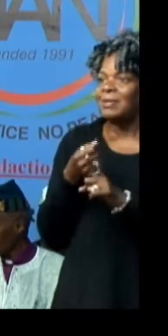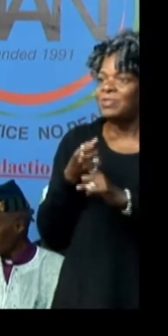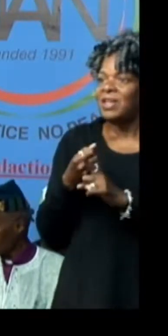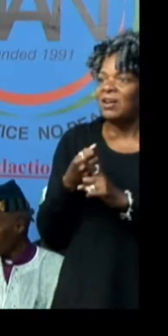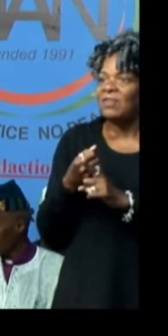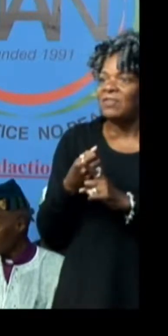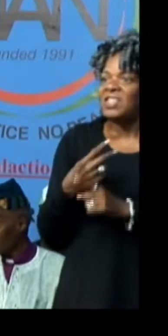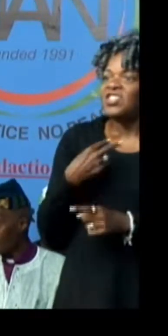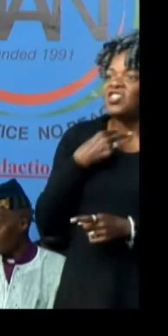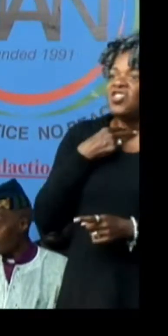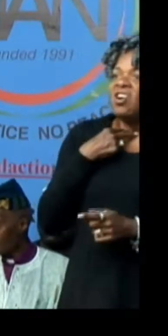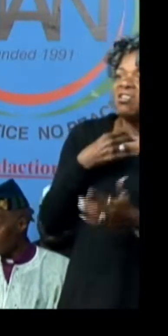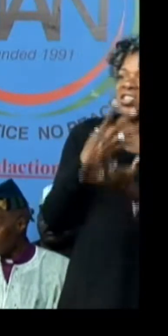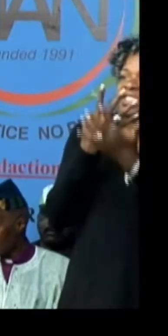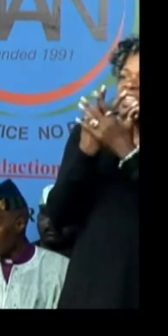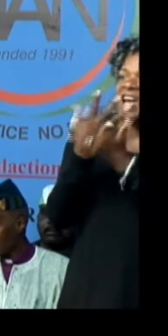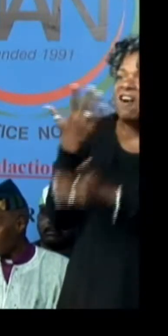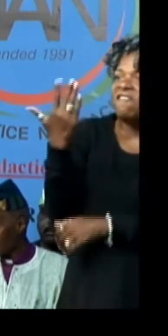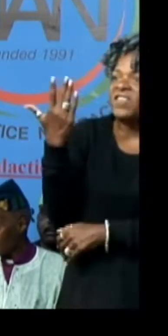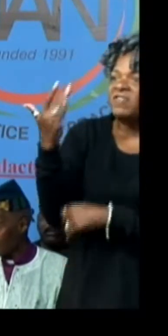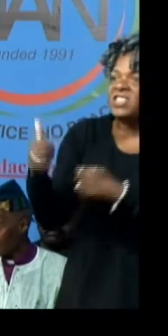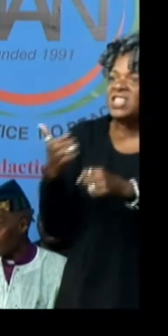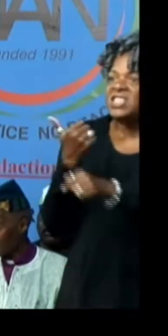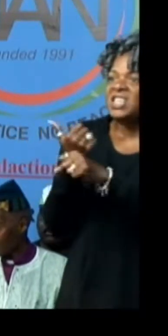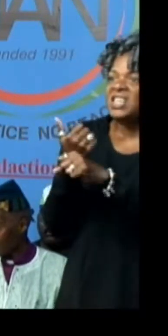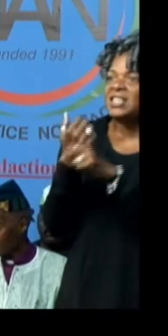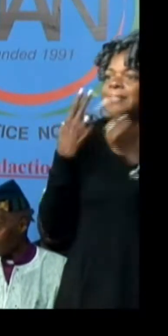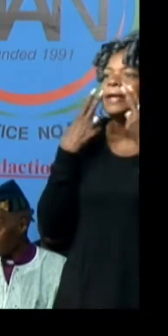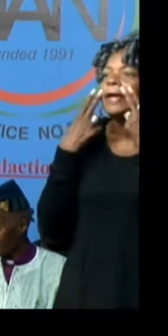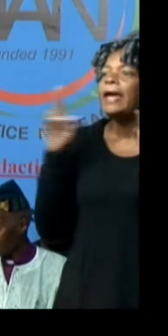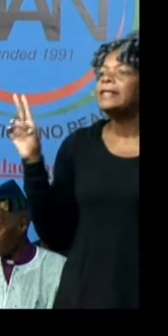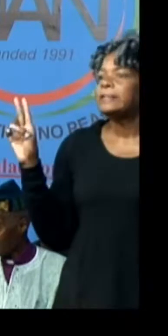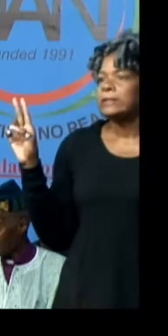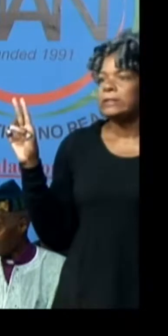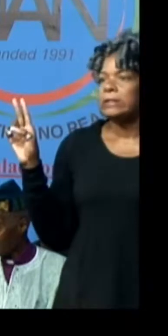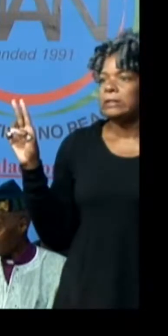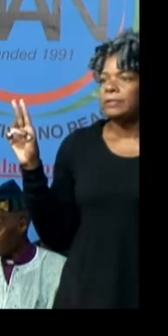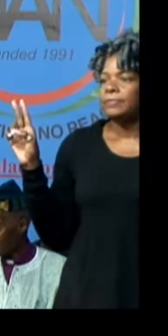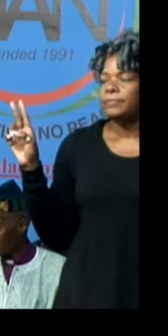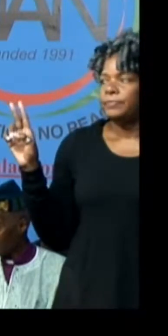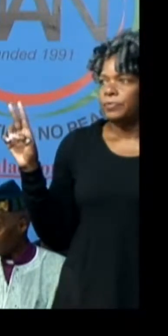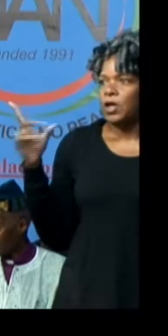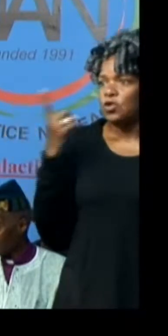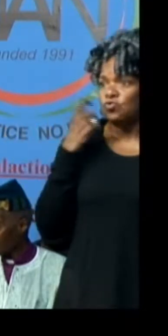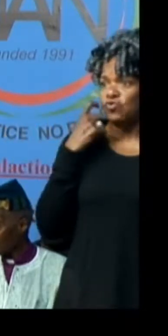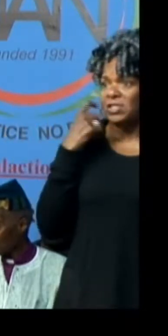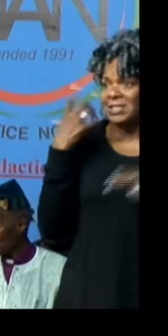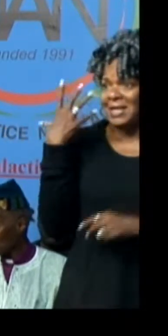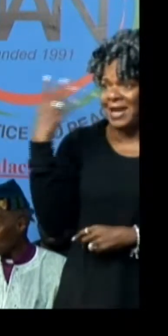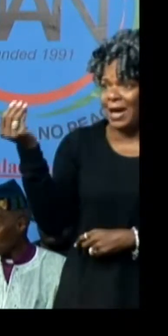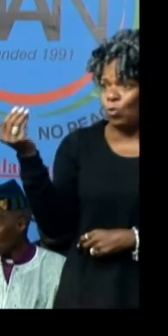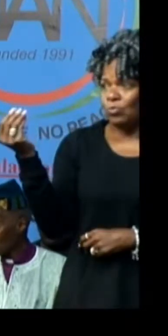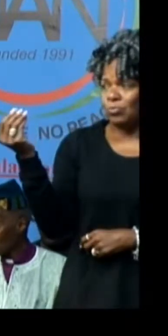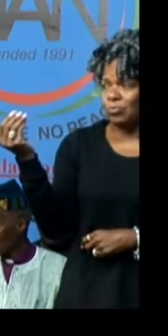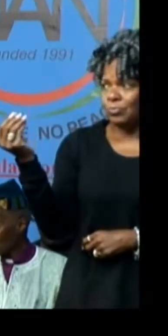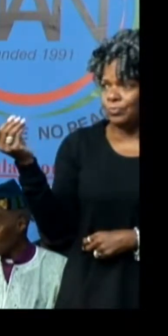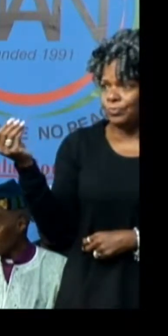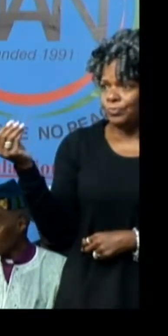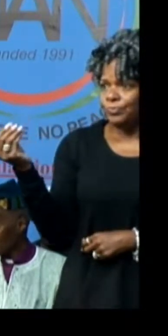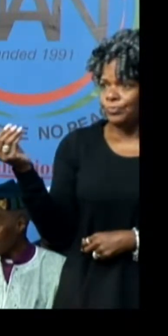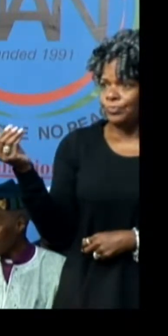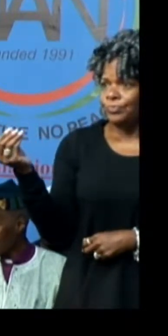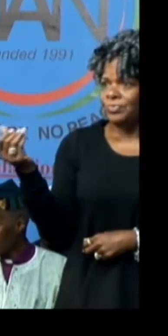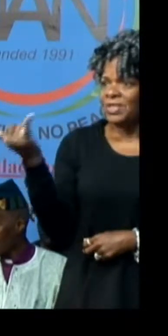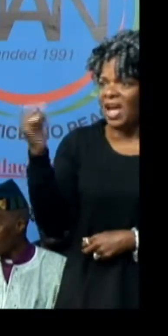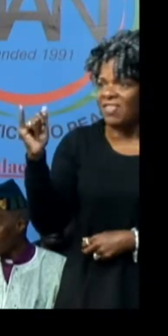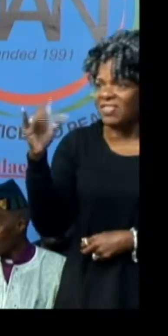15 years in jail, and till it came out that they were not guilty, and they matched DNA